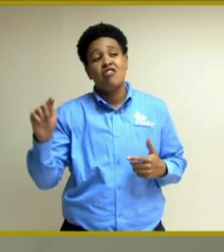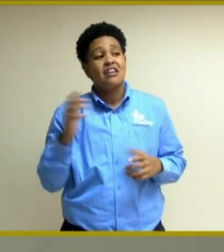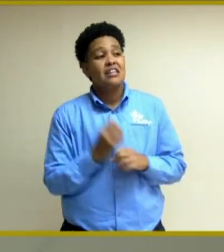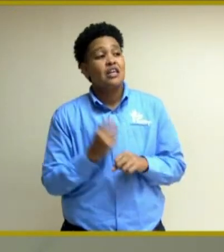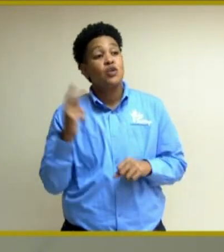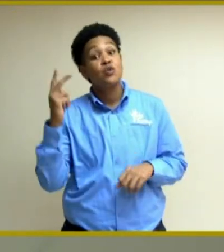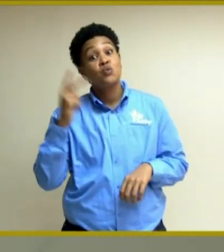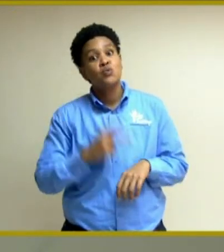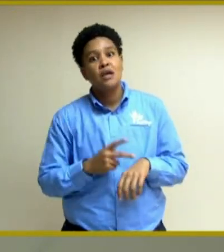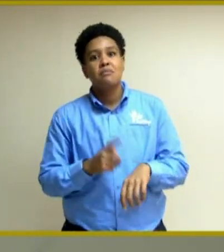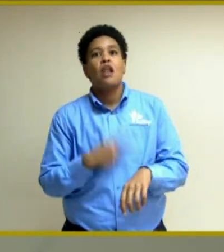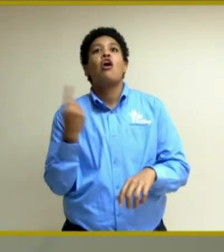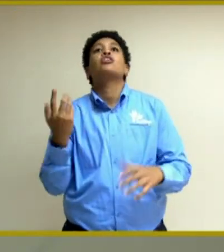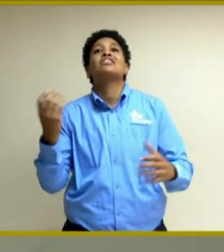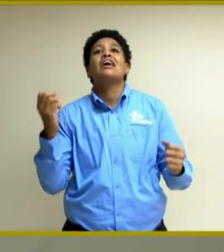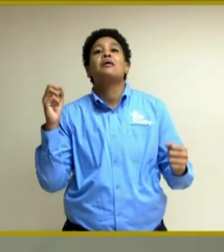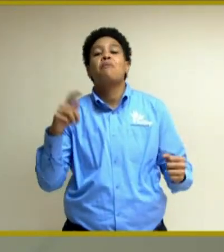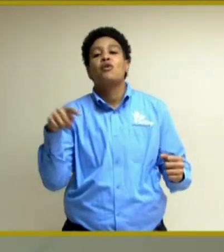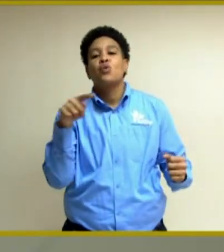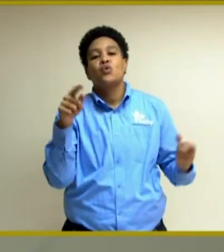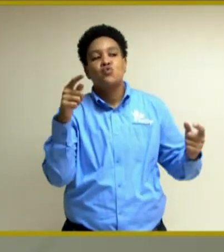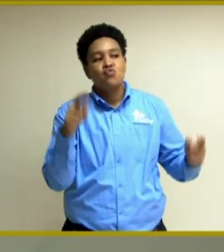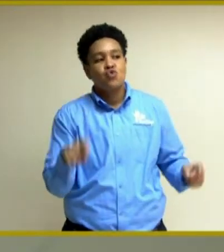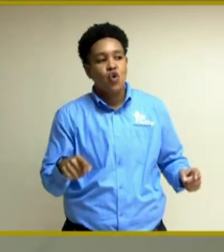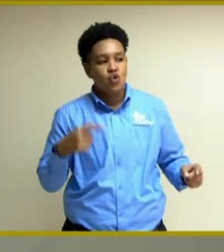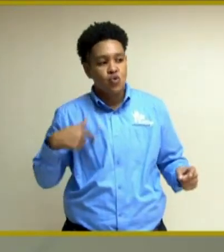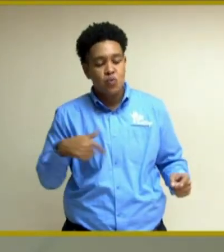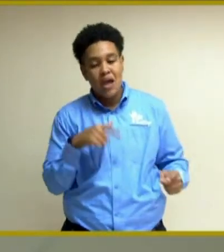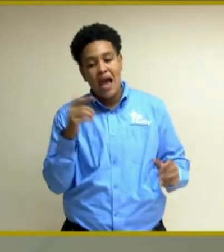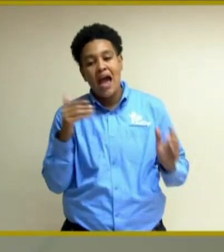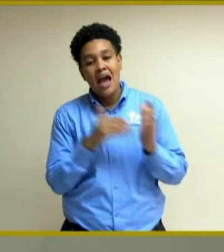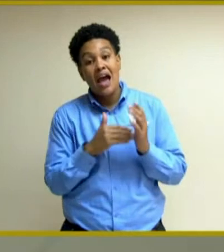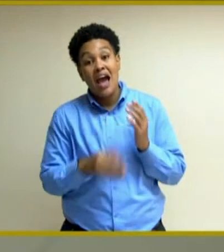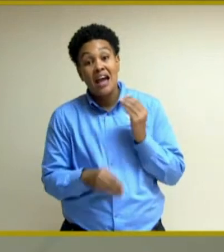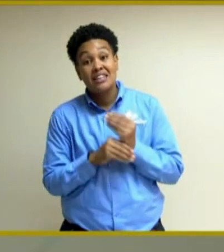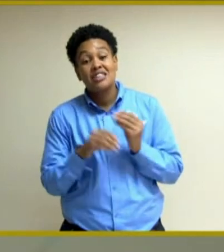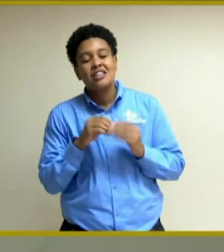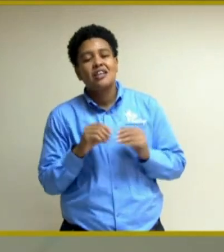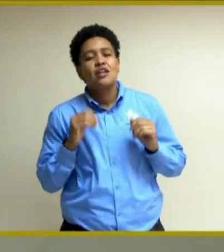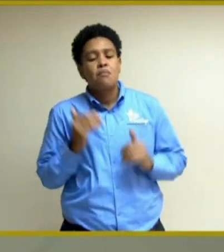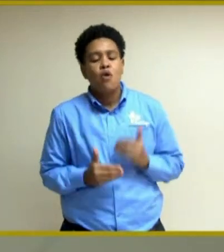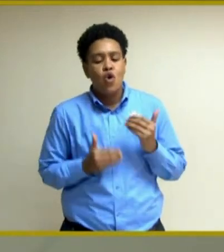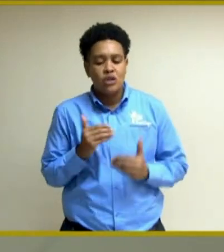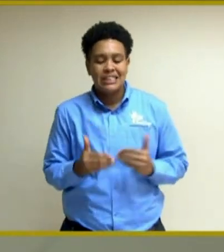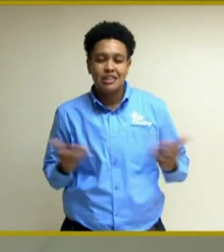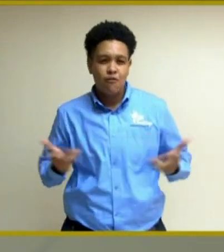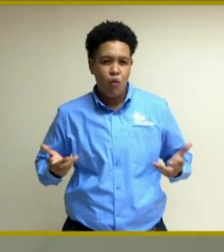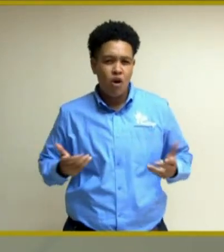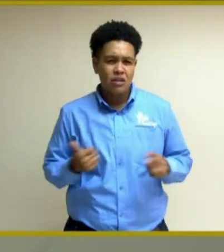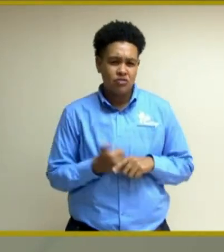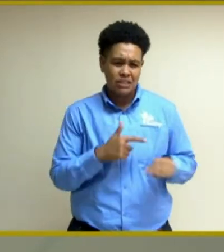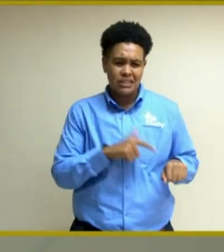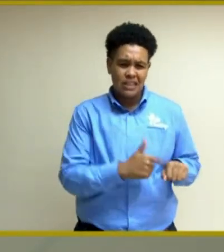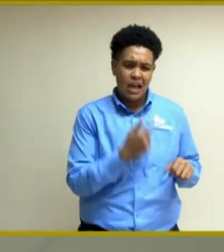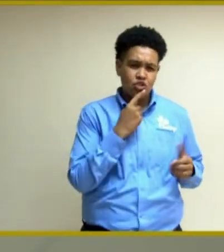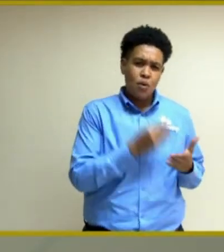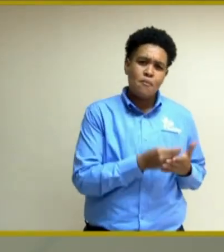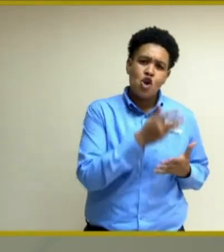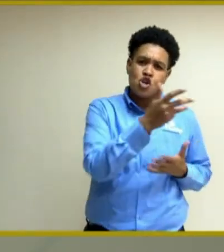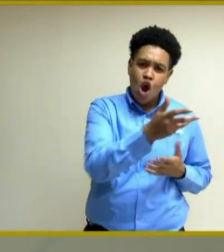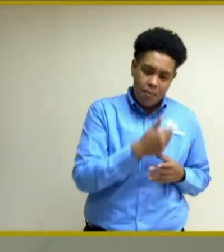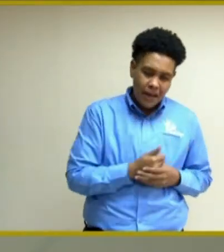twice as long to get back those results. We are also in the process of starting the